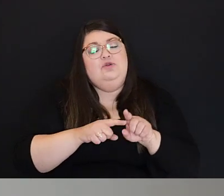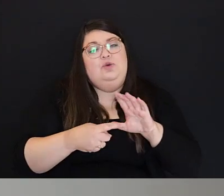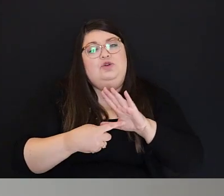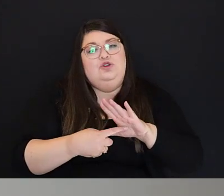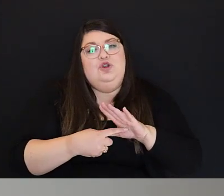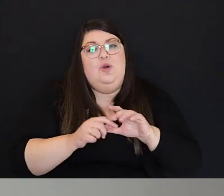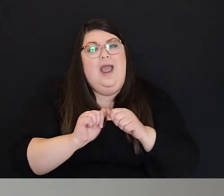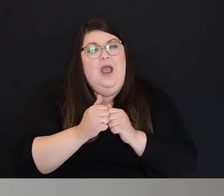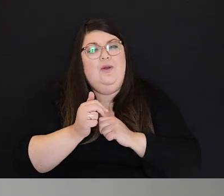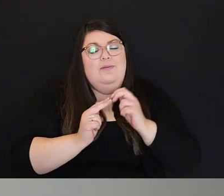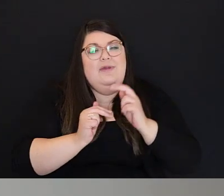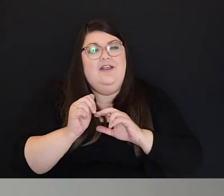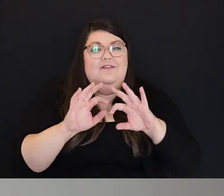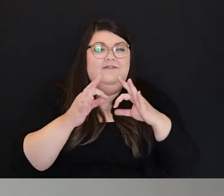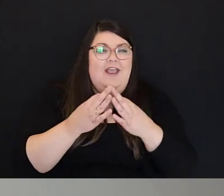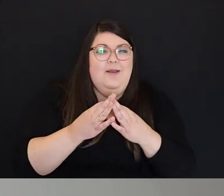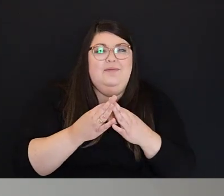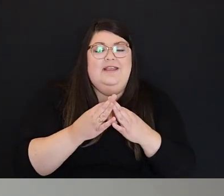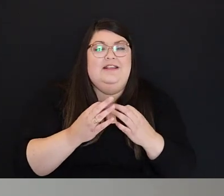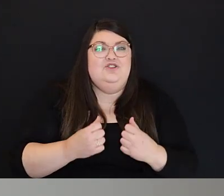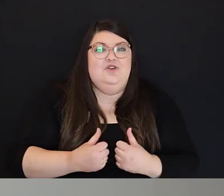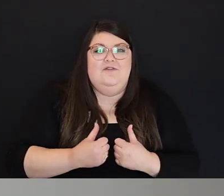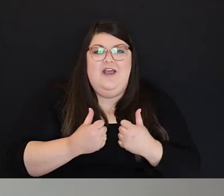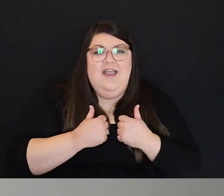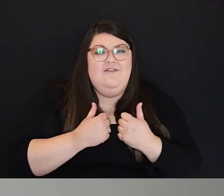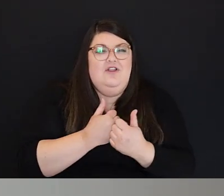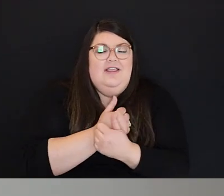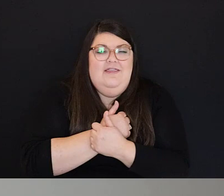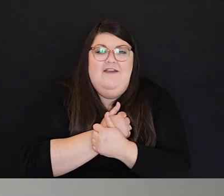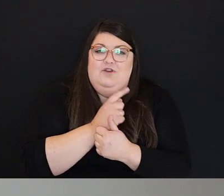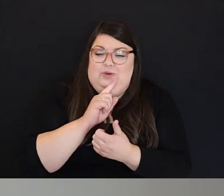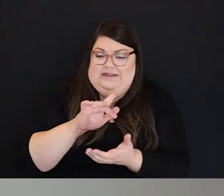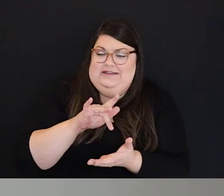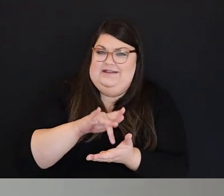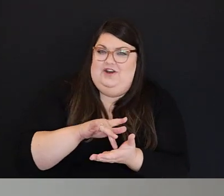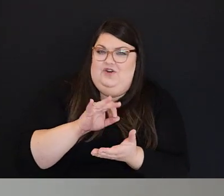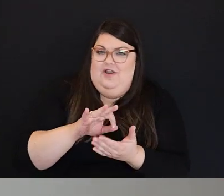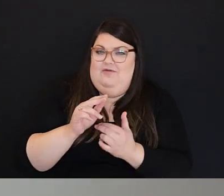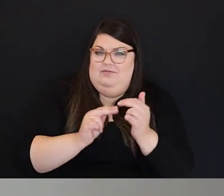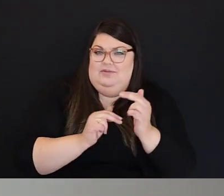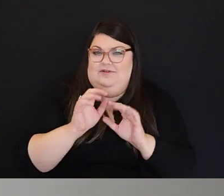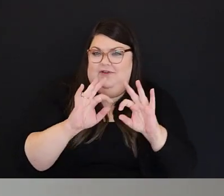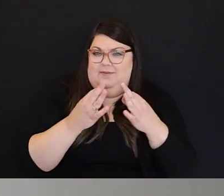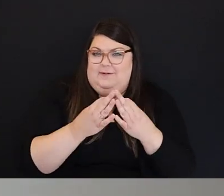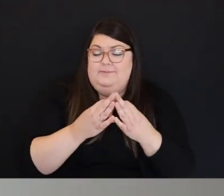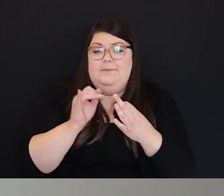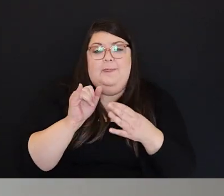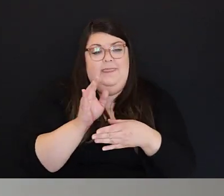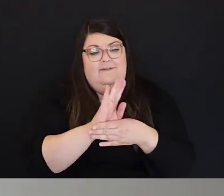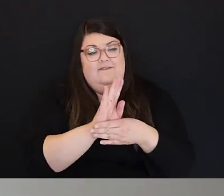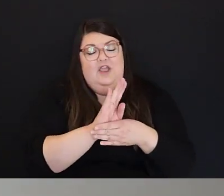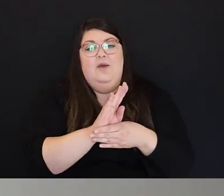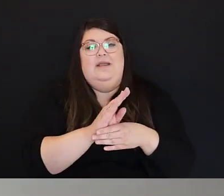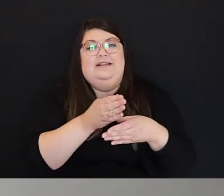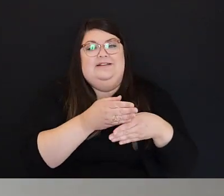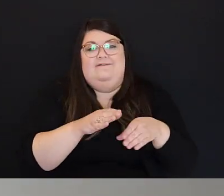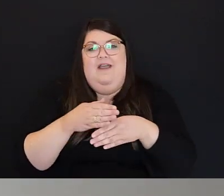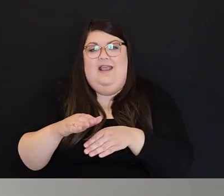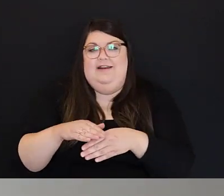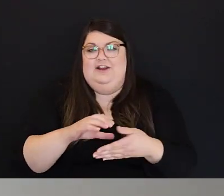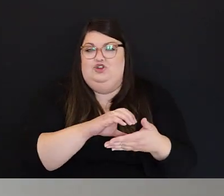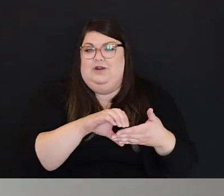survival and love can really be at the center of building family. And so the film is divided into